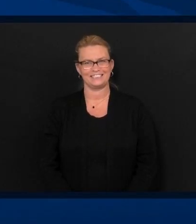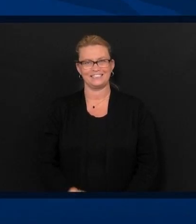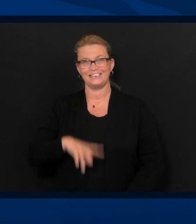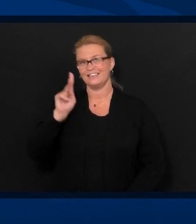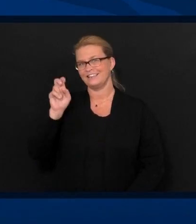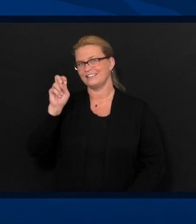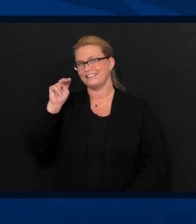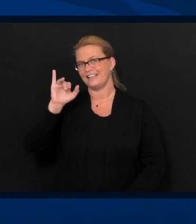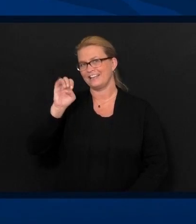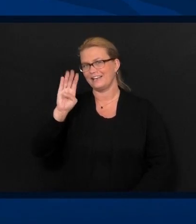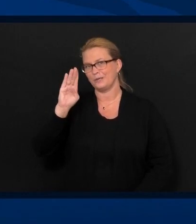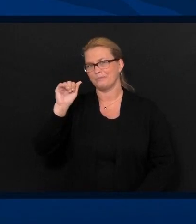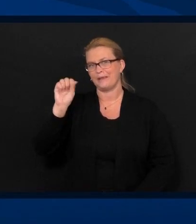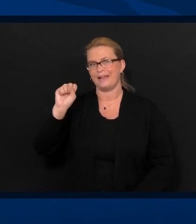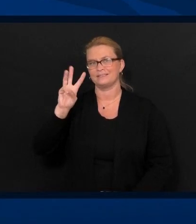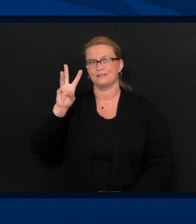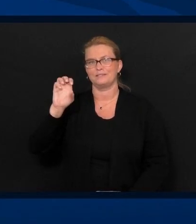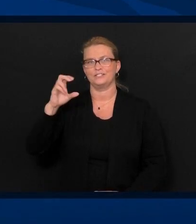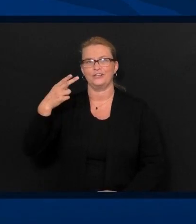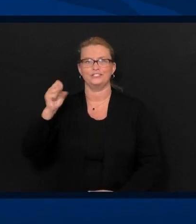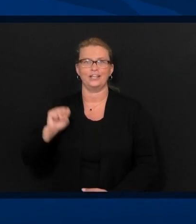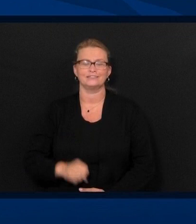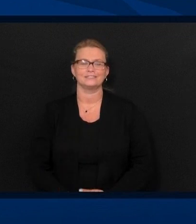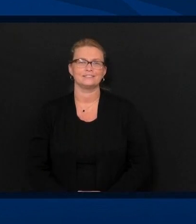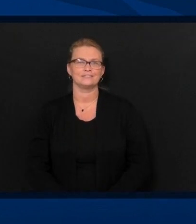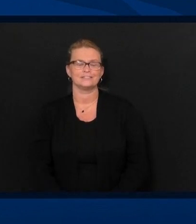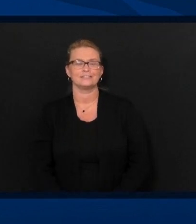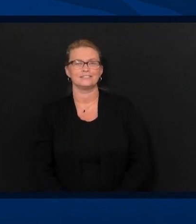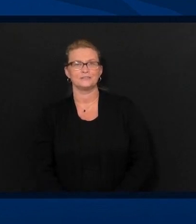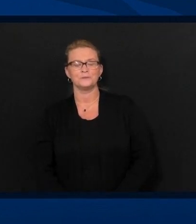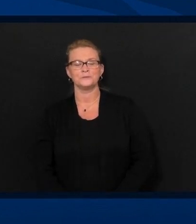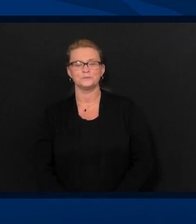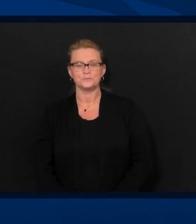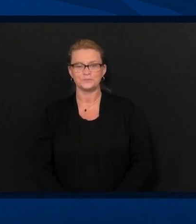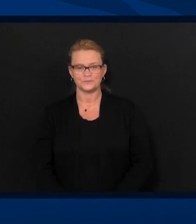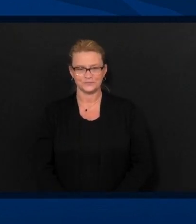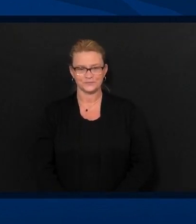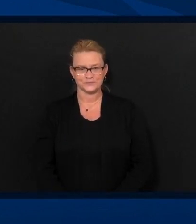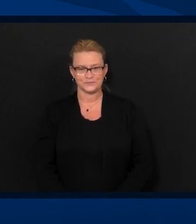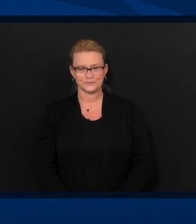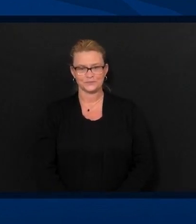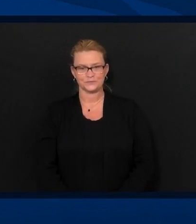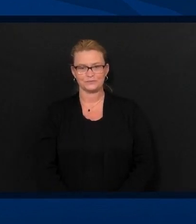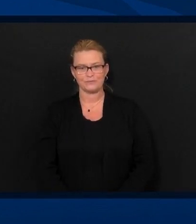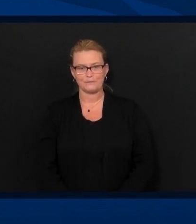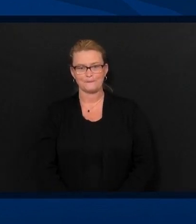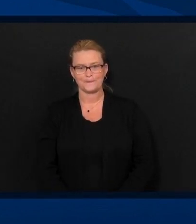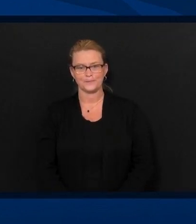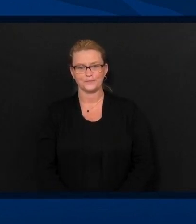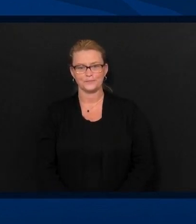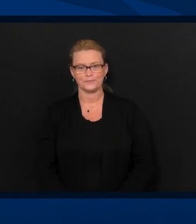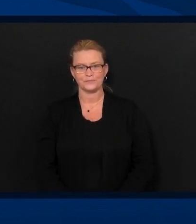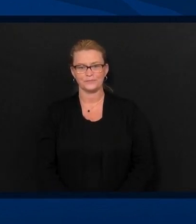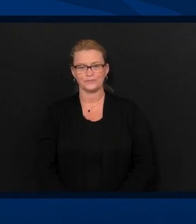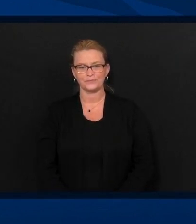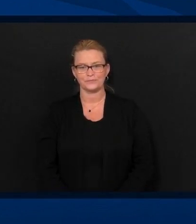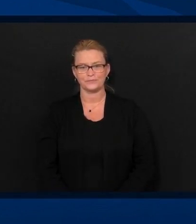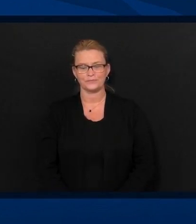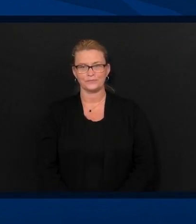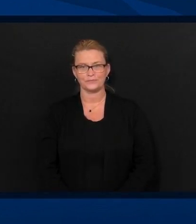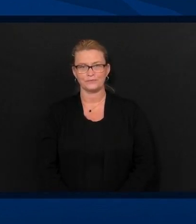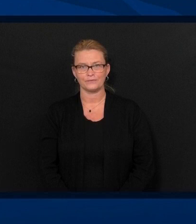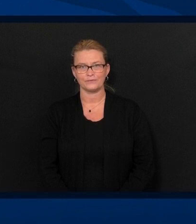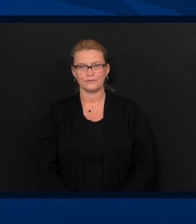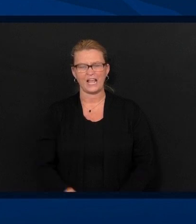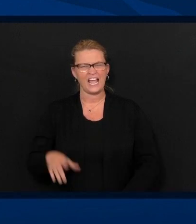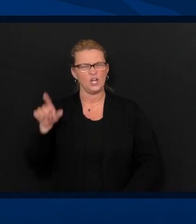Bass with WCHS and Fox 11. Hi, this is Kenny Bass with Channel 8 and Fox 11 in Charleston. You guys kind of